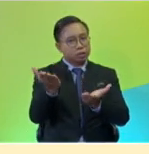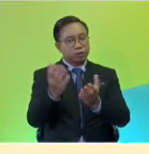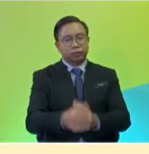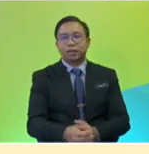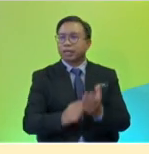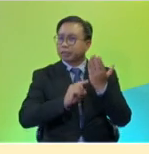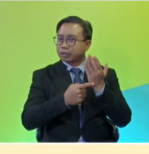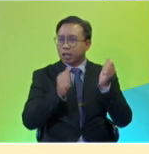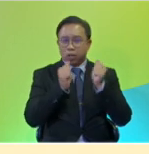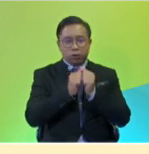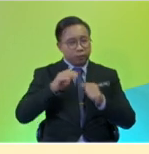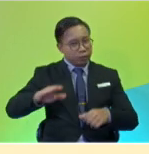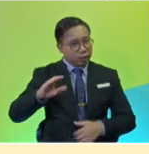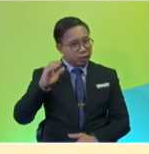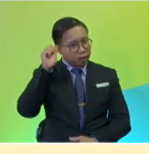start with